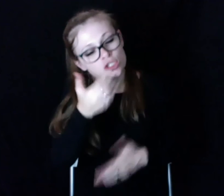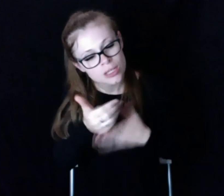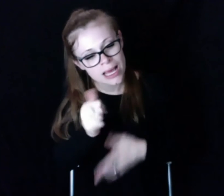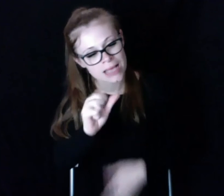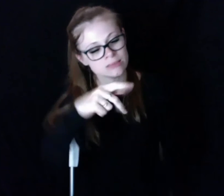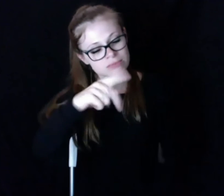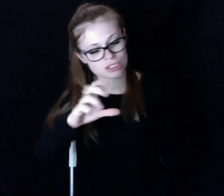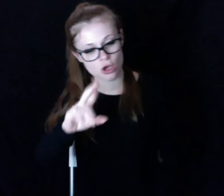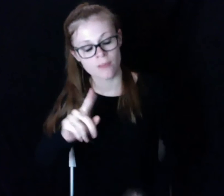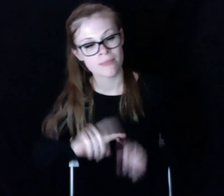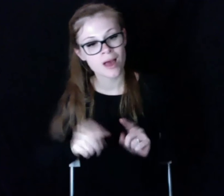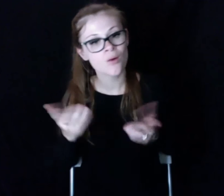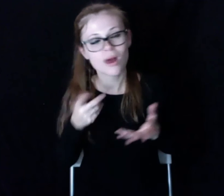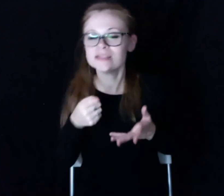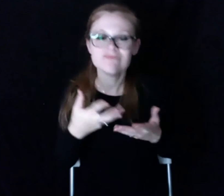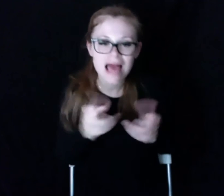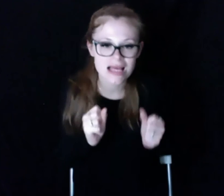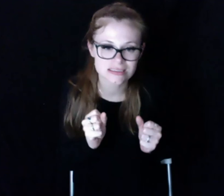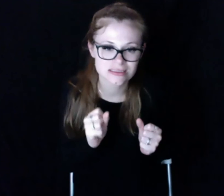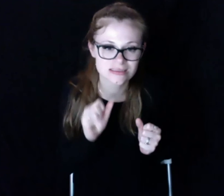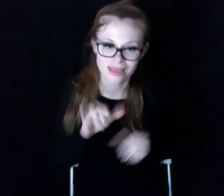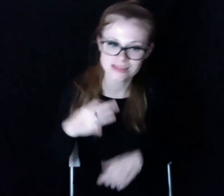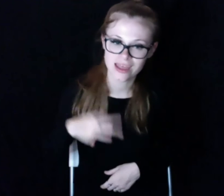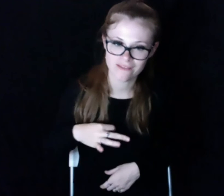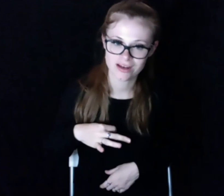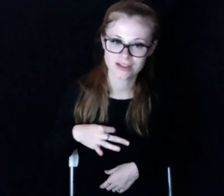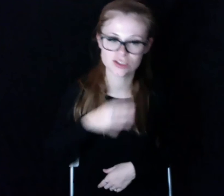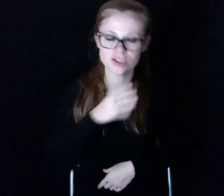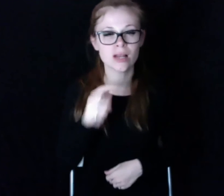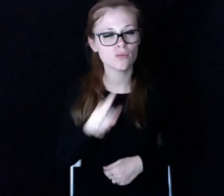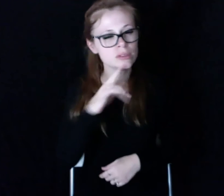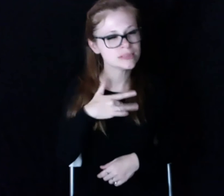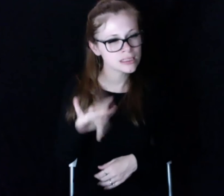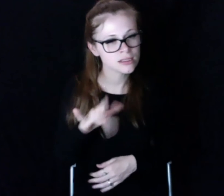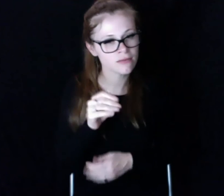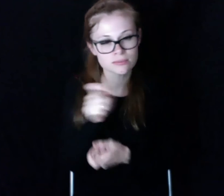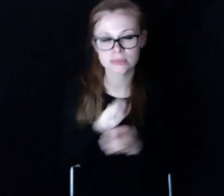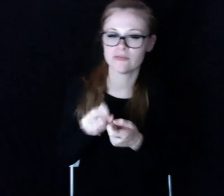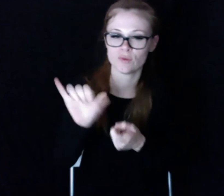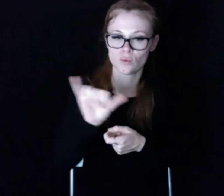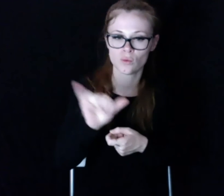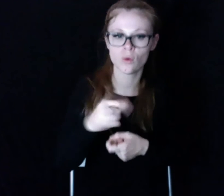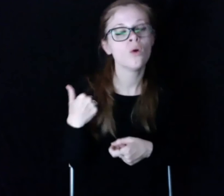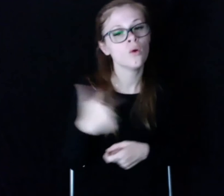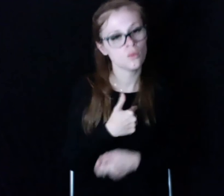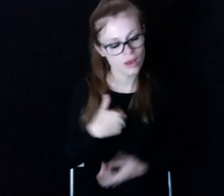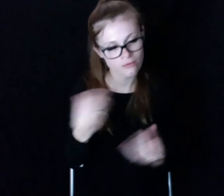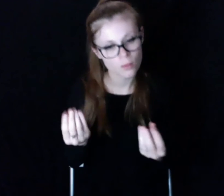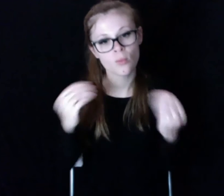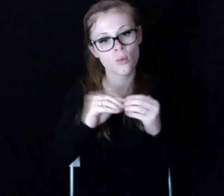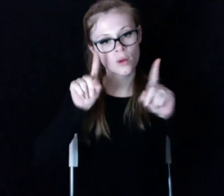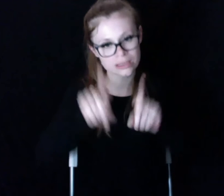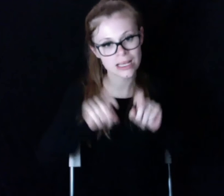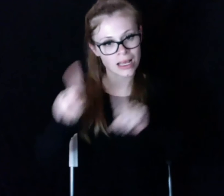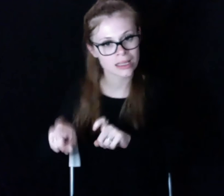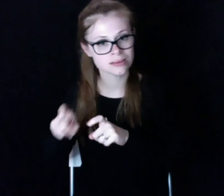have the advantage of being fast, and they're generally quite sensitive and specific. Now, there are more tests coming out every week. I heard